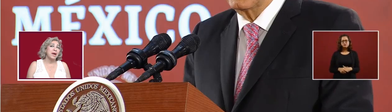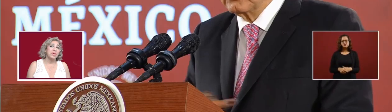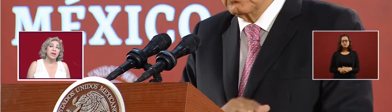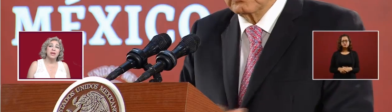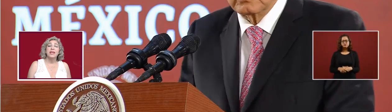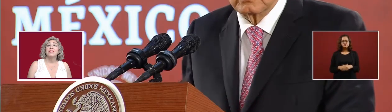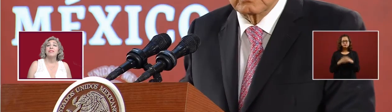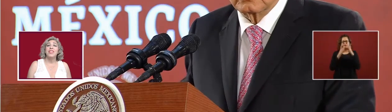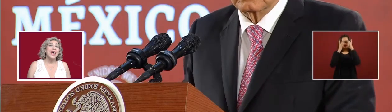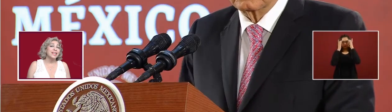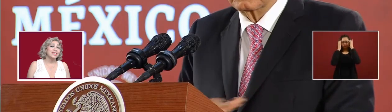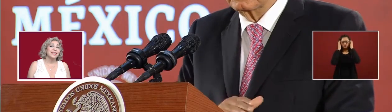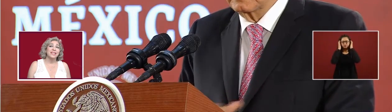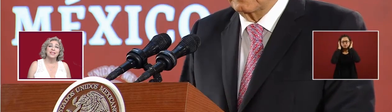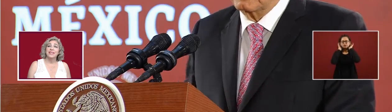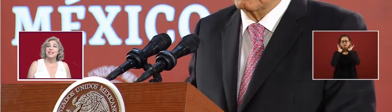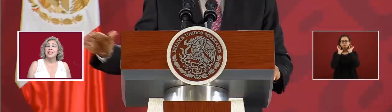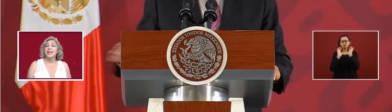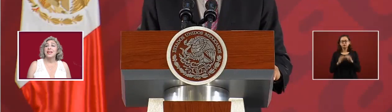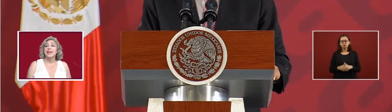power that